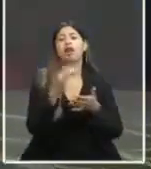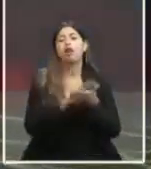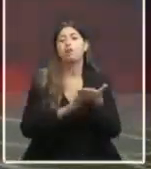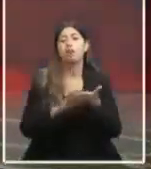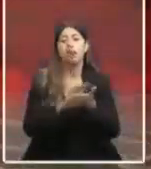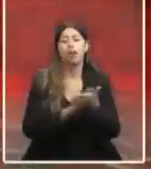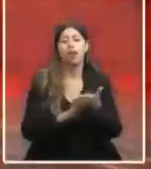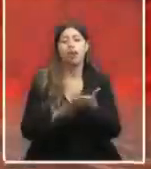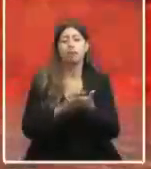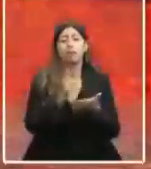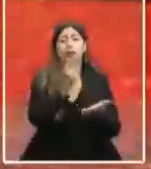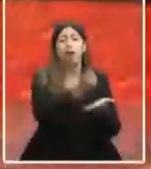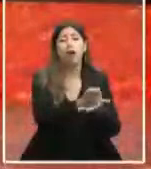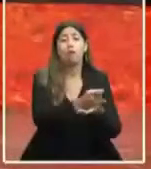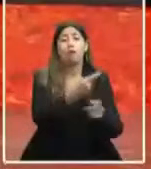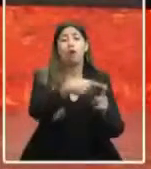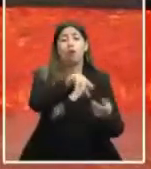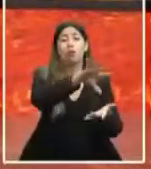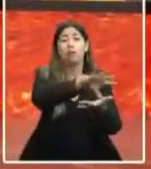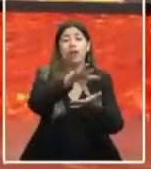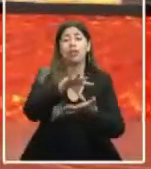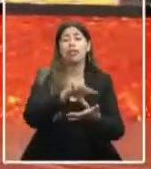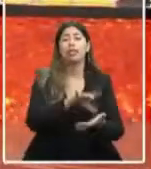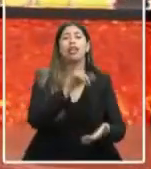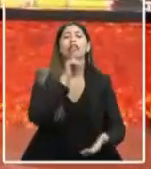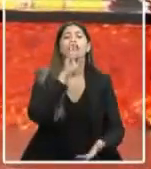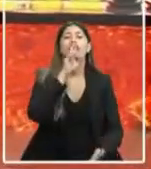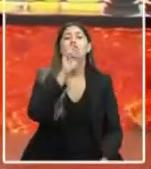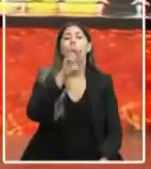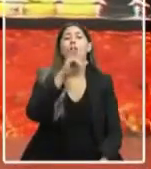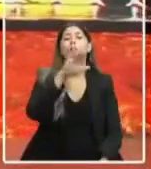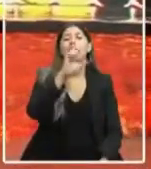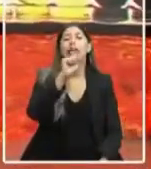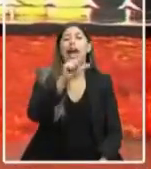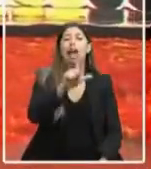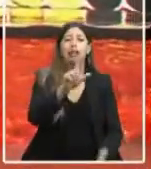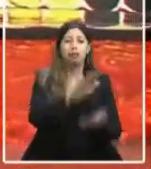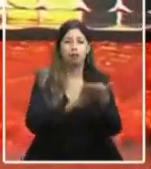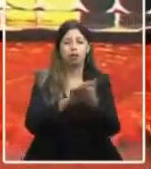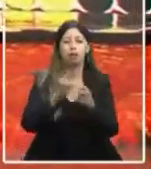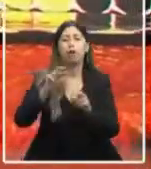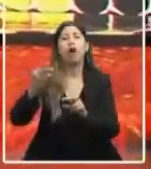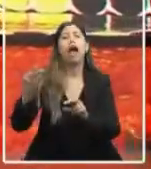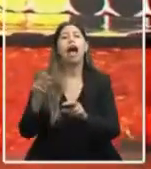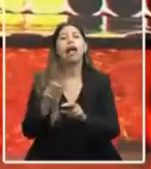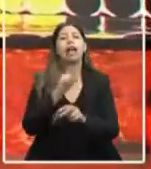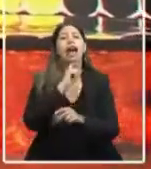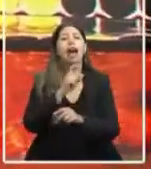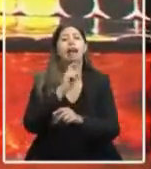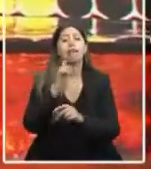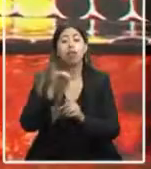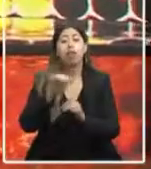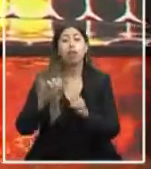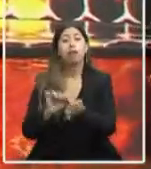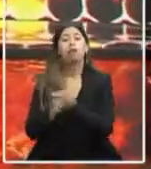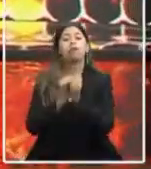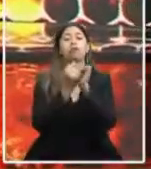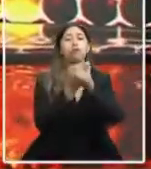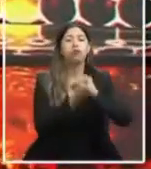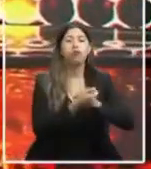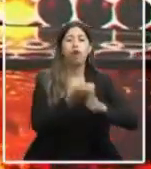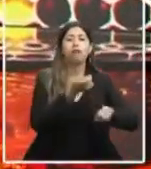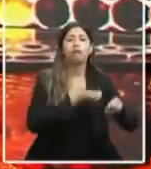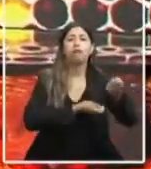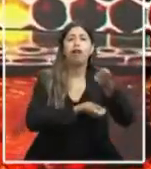say, coffee beans, and then convert it into a final product for the supermarkets. But the profitability is likely to become more